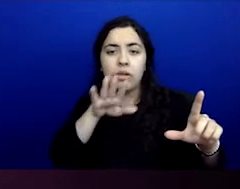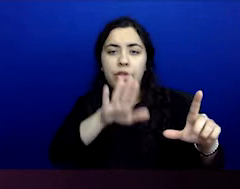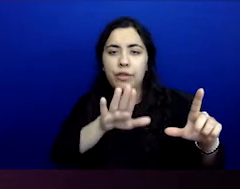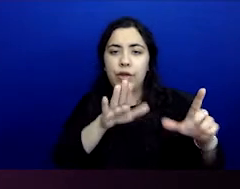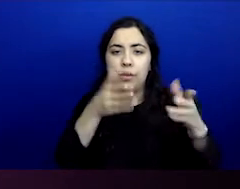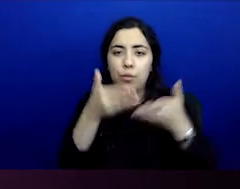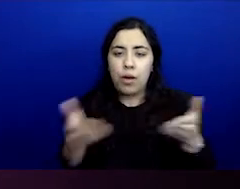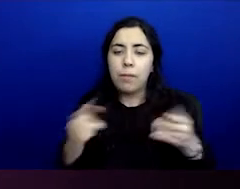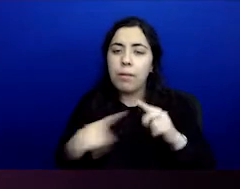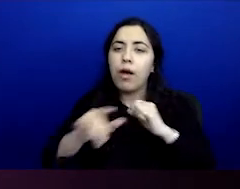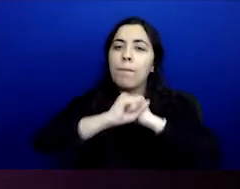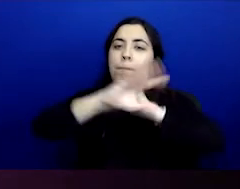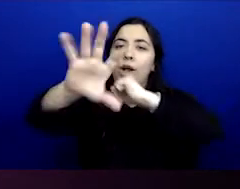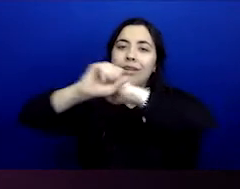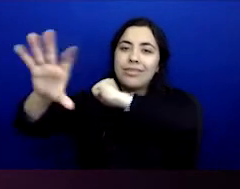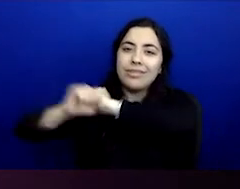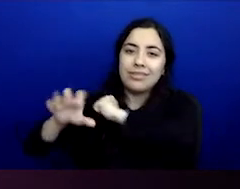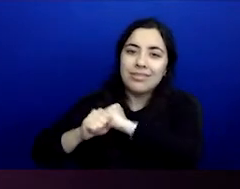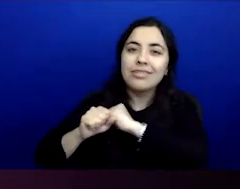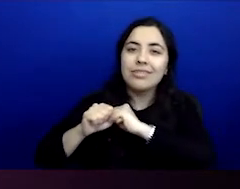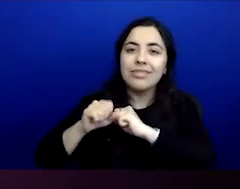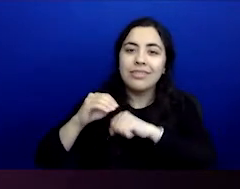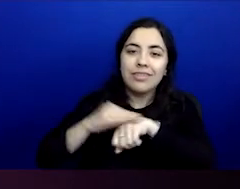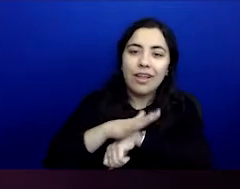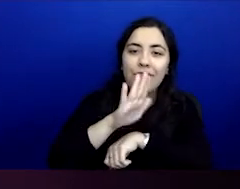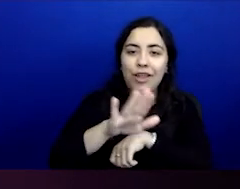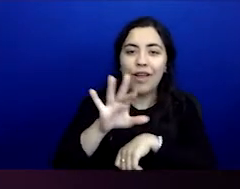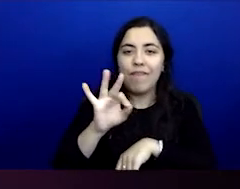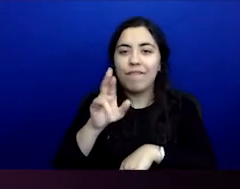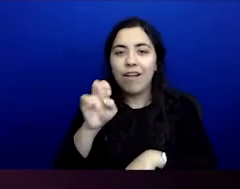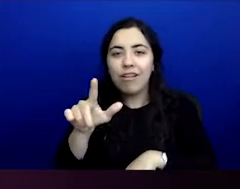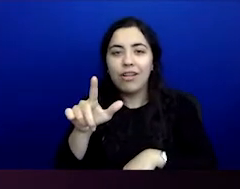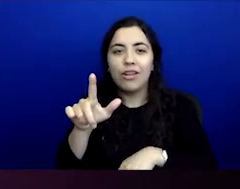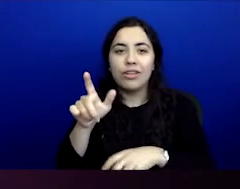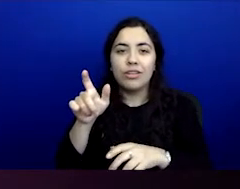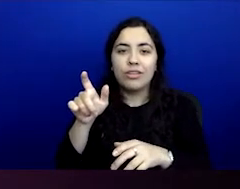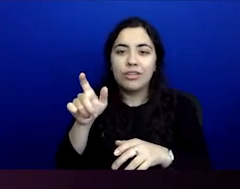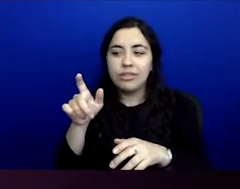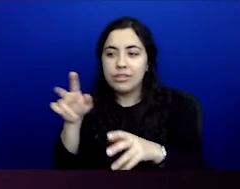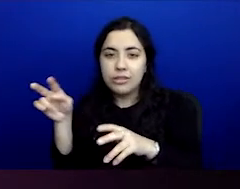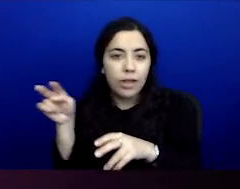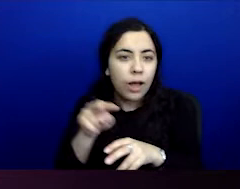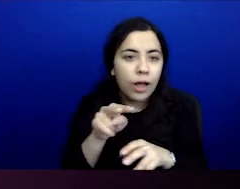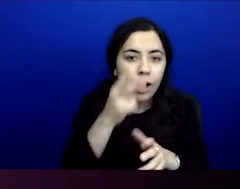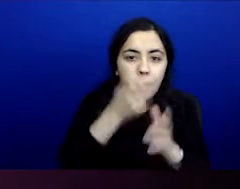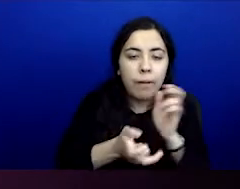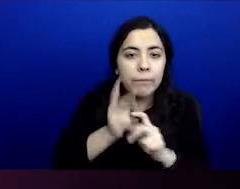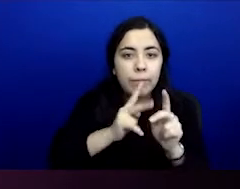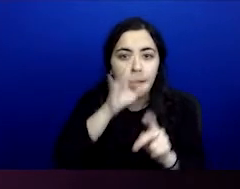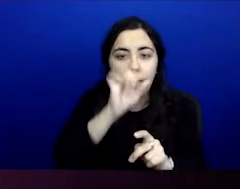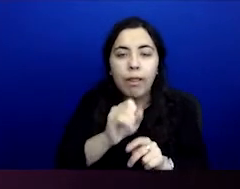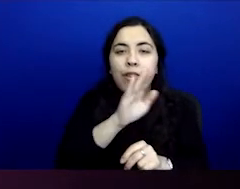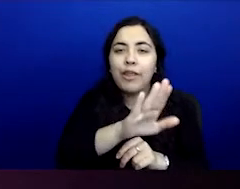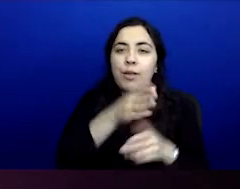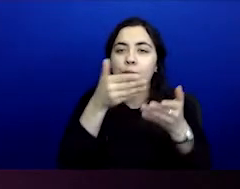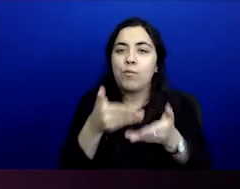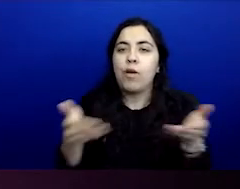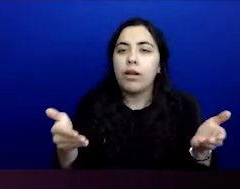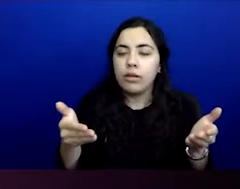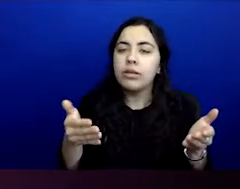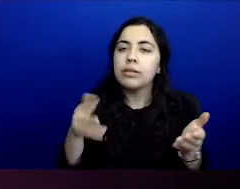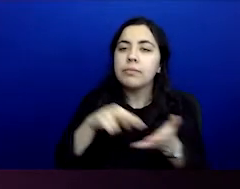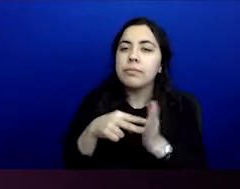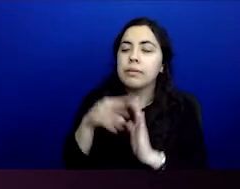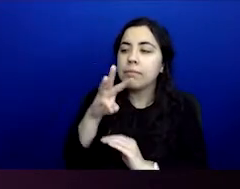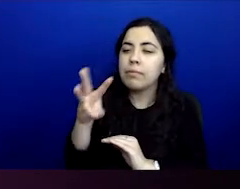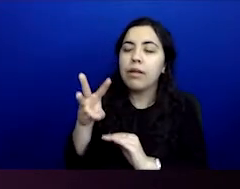marketing page that is impacting their funnels and conversions and getting people essentially into their product. So pages that